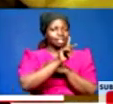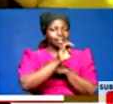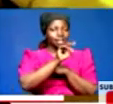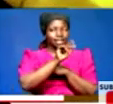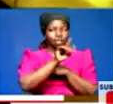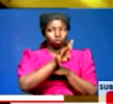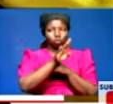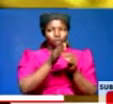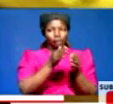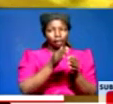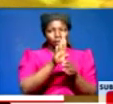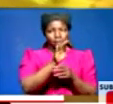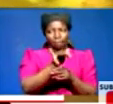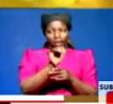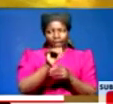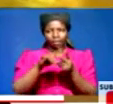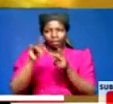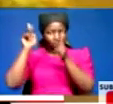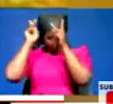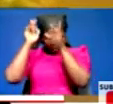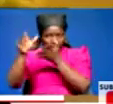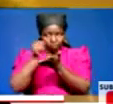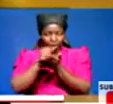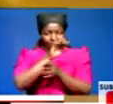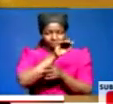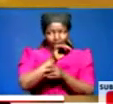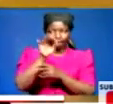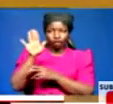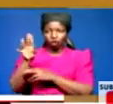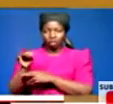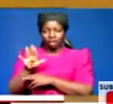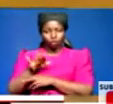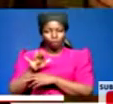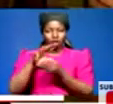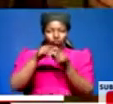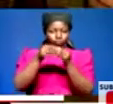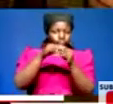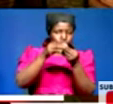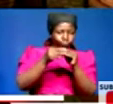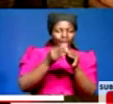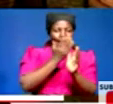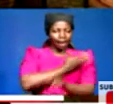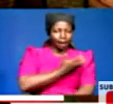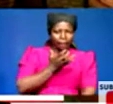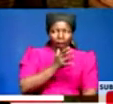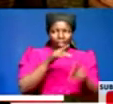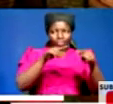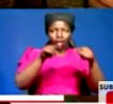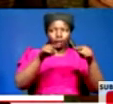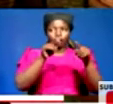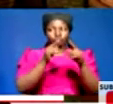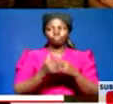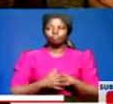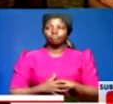40 and 30 women respectively to mold the clay pots and empower them financially. Like the Kendu Bay group has